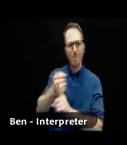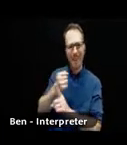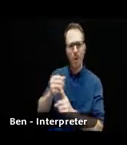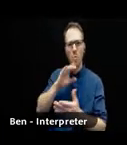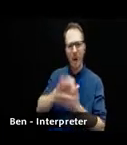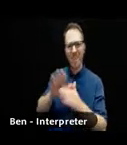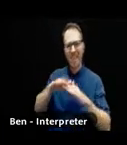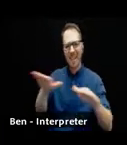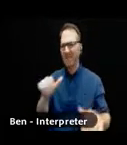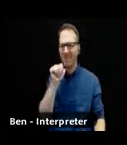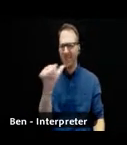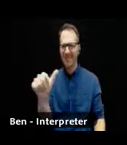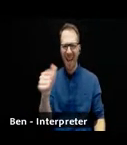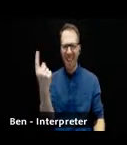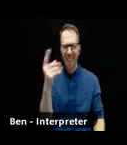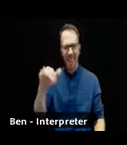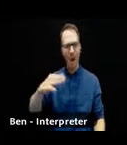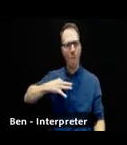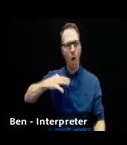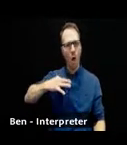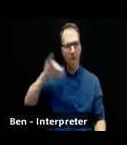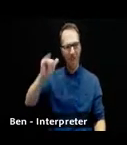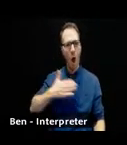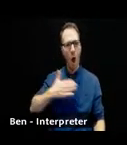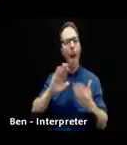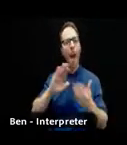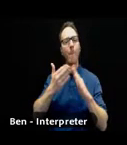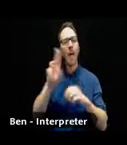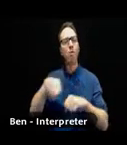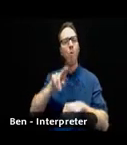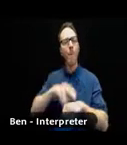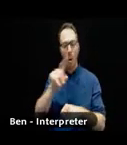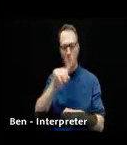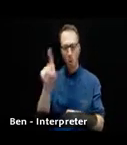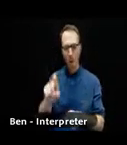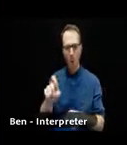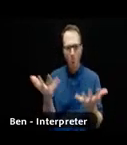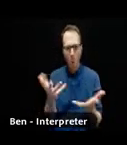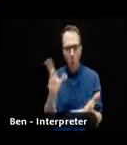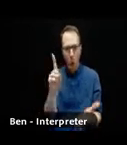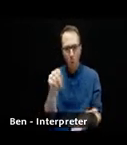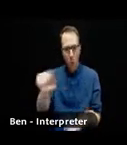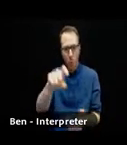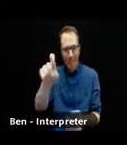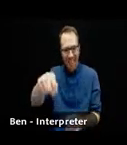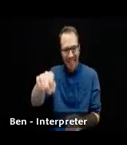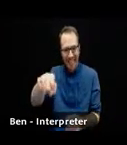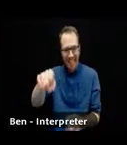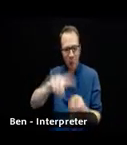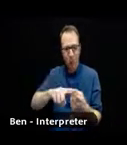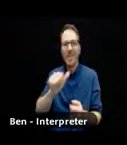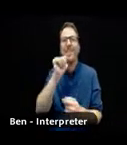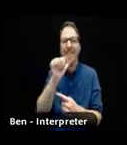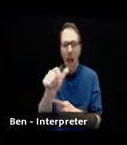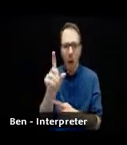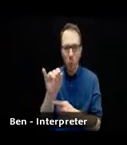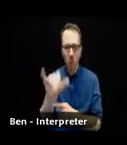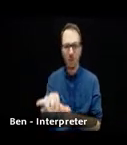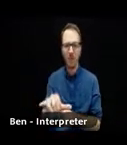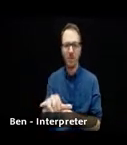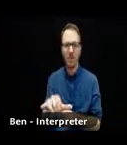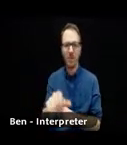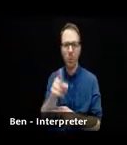these are not things that are voluntary, right? These are our community norms. The question is, what do you need in order to not do this? Because you need to